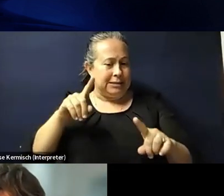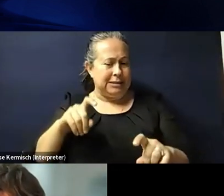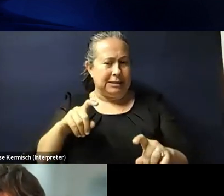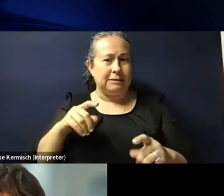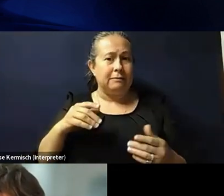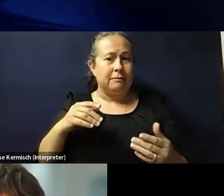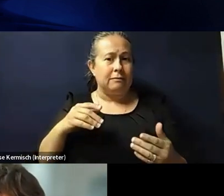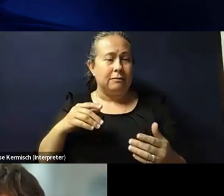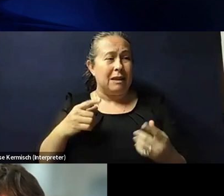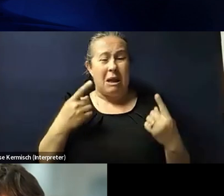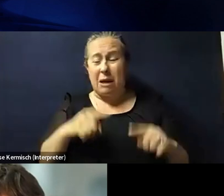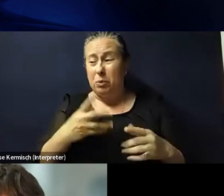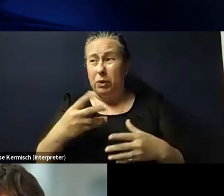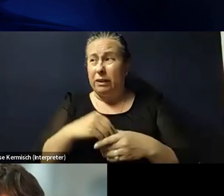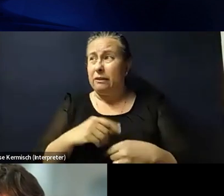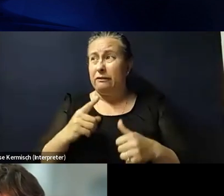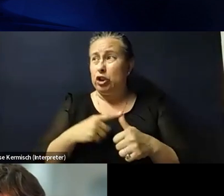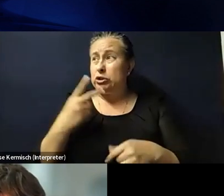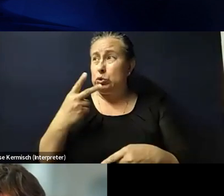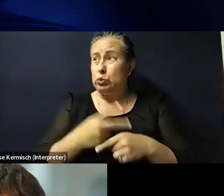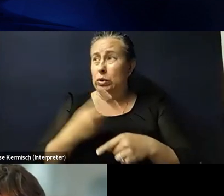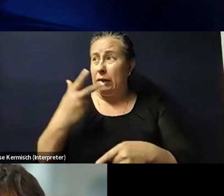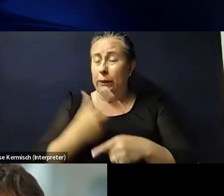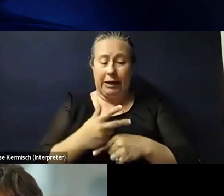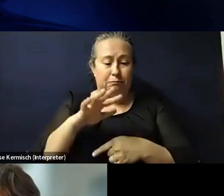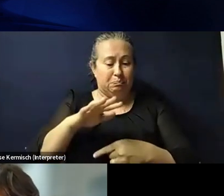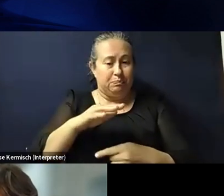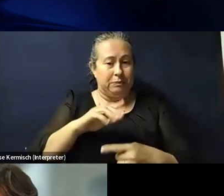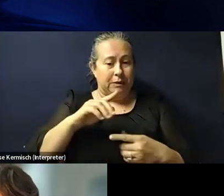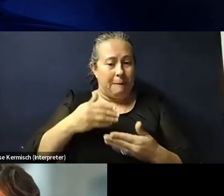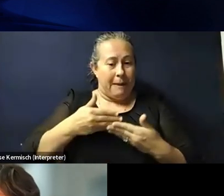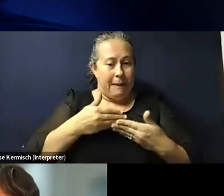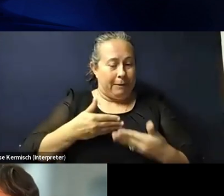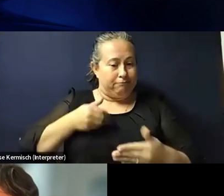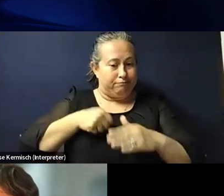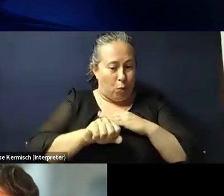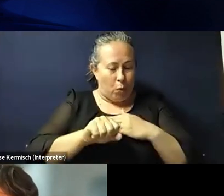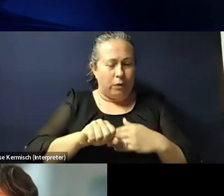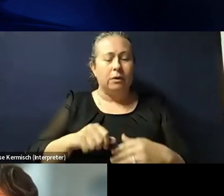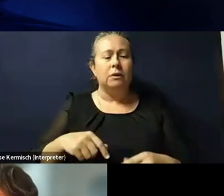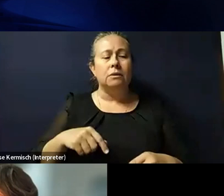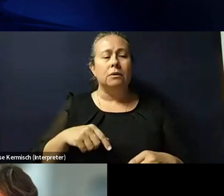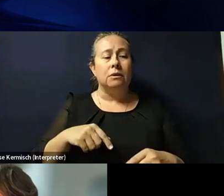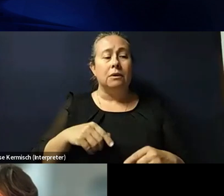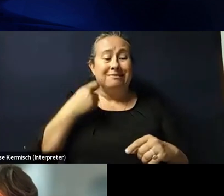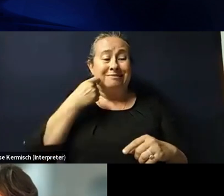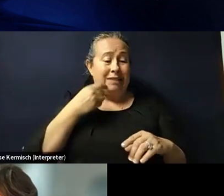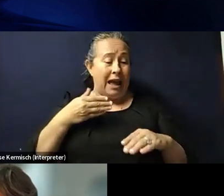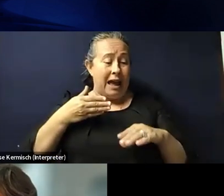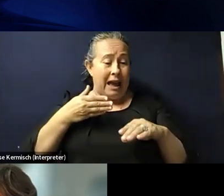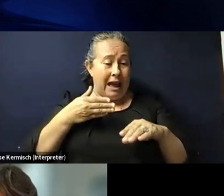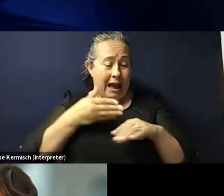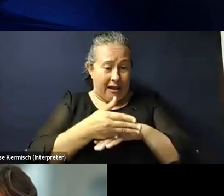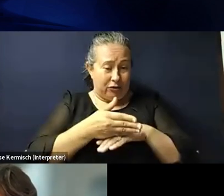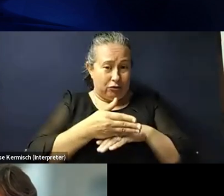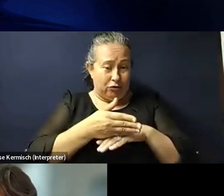what, first 2 days, 3 days when a child is born. And the concern after, you do